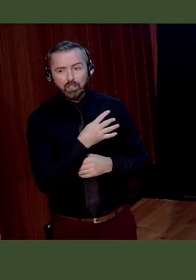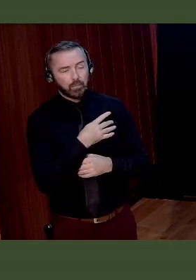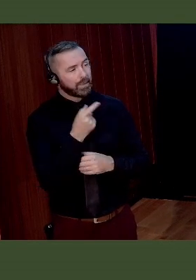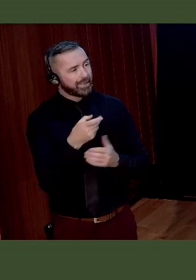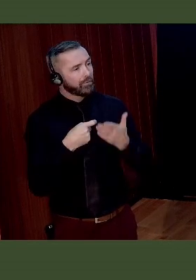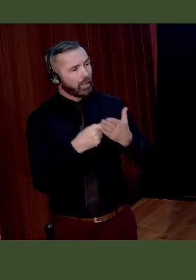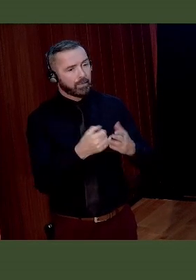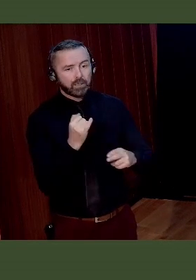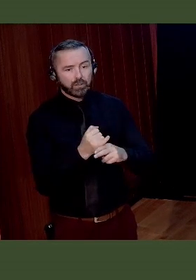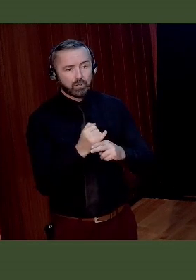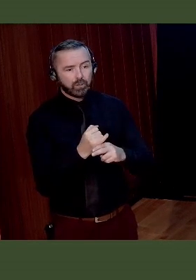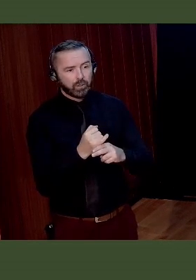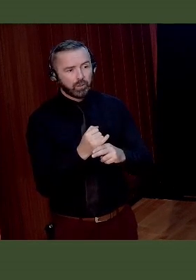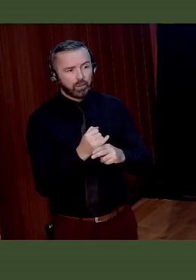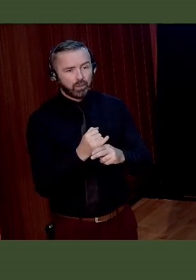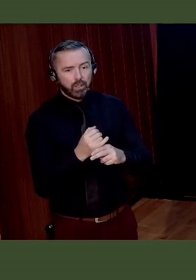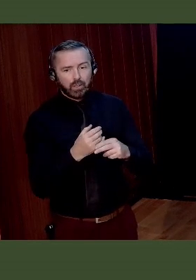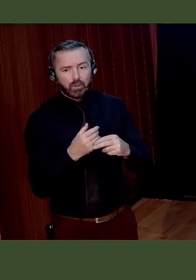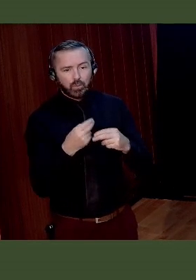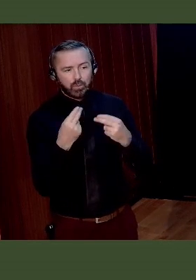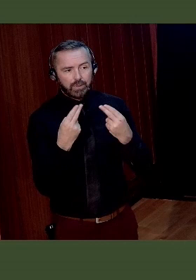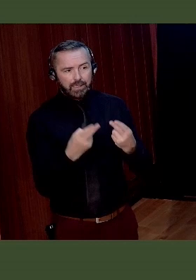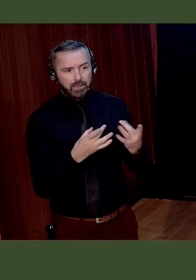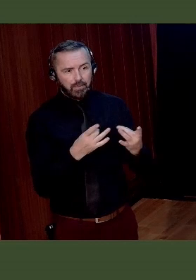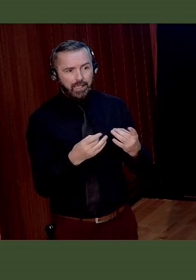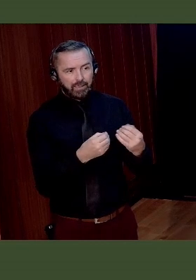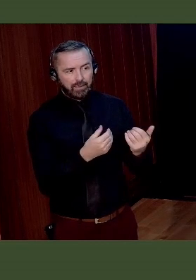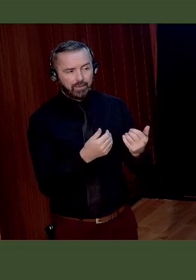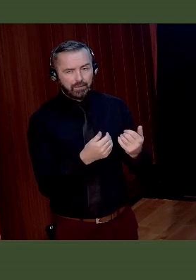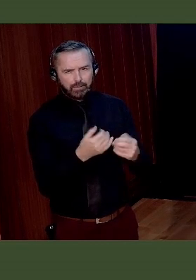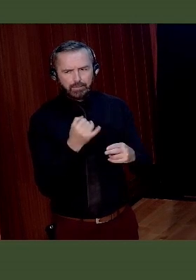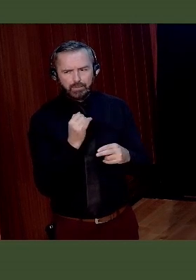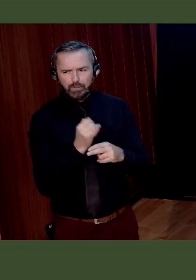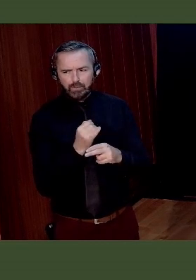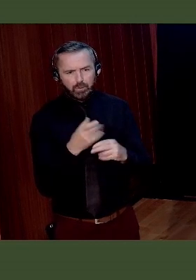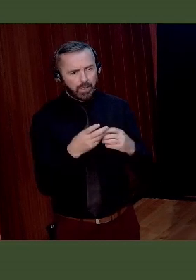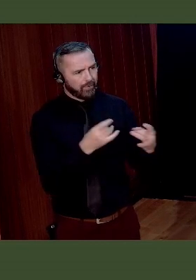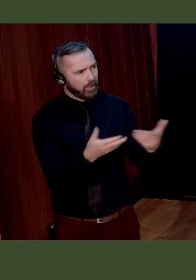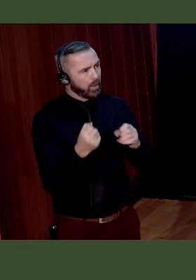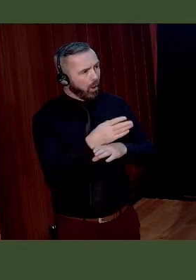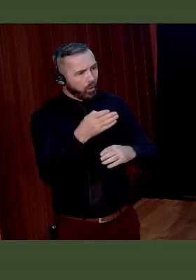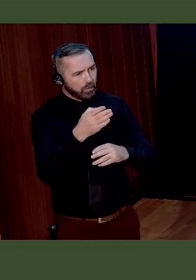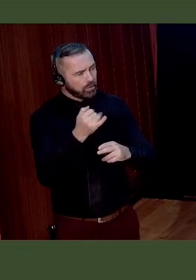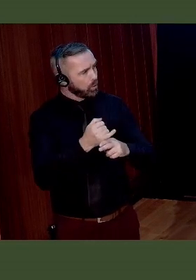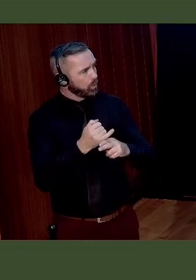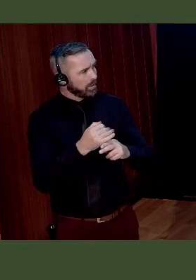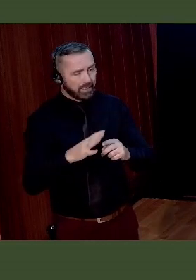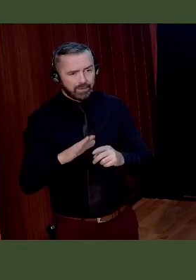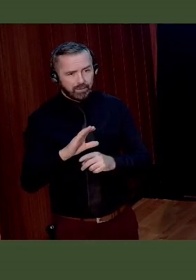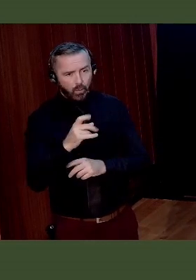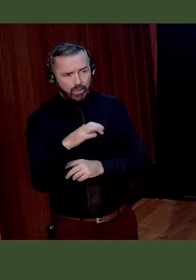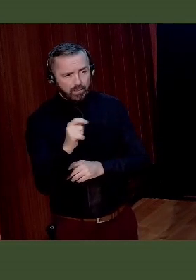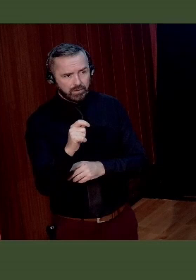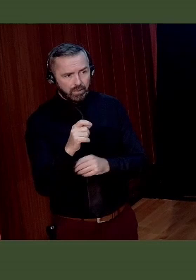The Gaeltacht Commission recommended that school meals be provided daily, available to all students attending a national school in the Gaeltacht. After much lobbying, the government implemented the